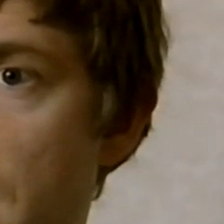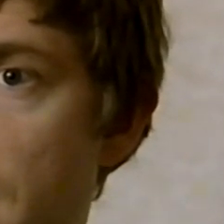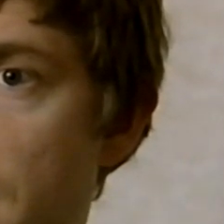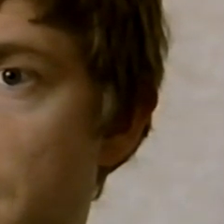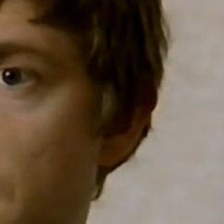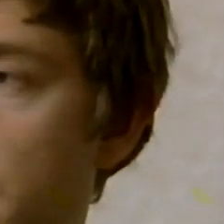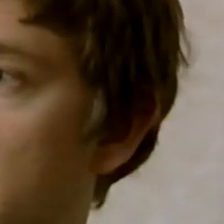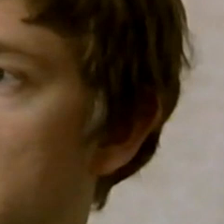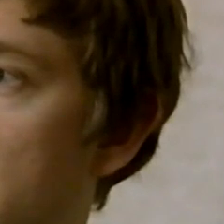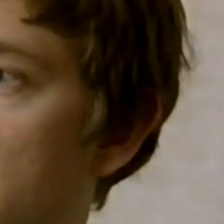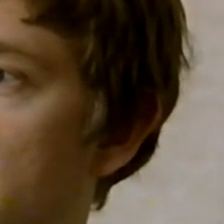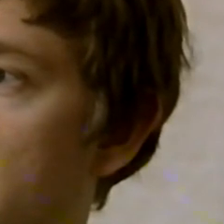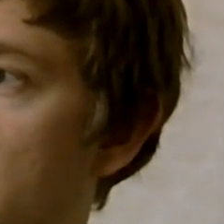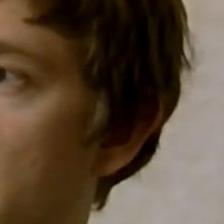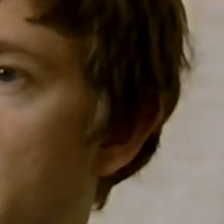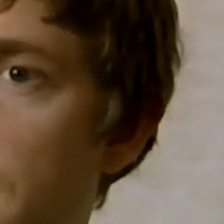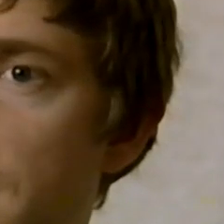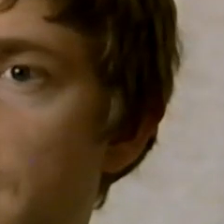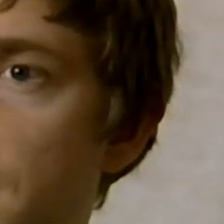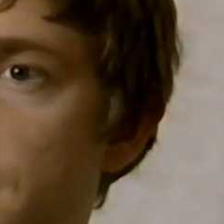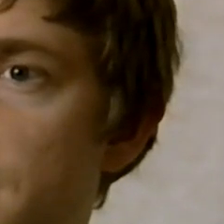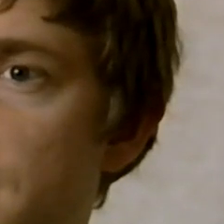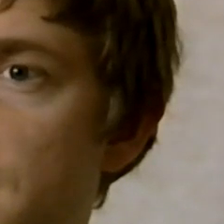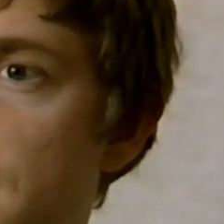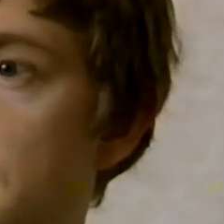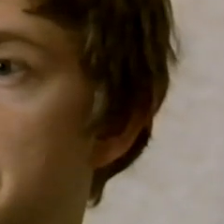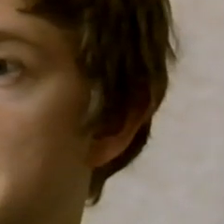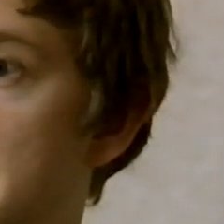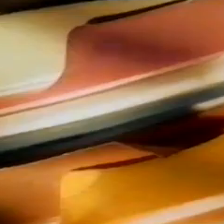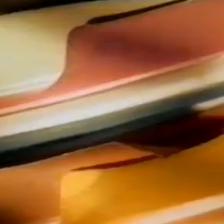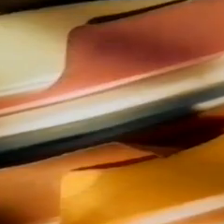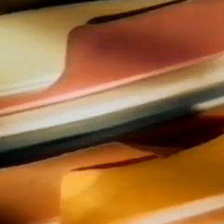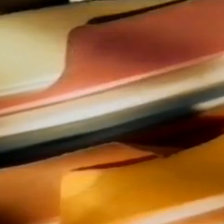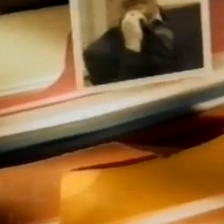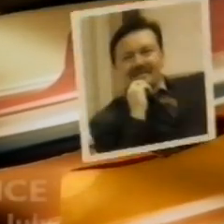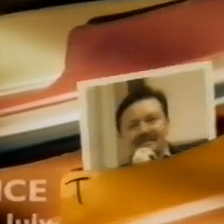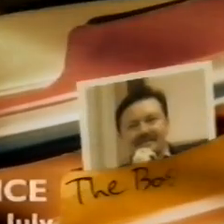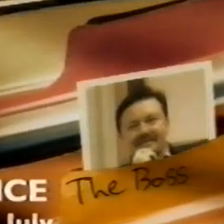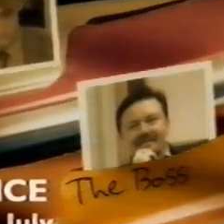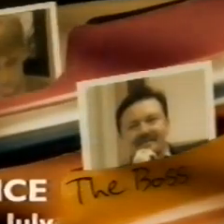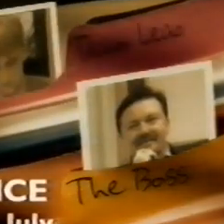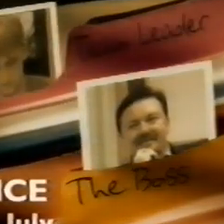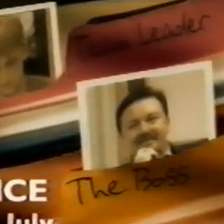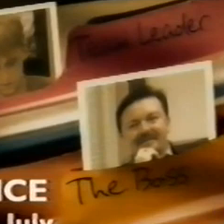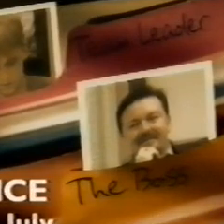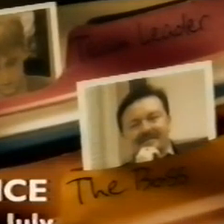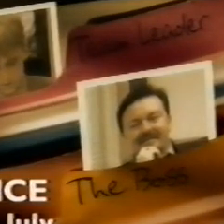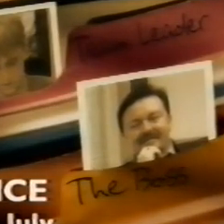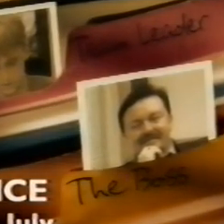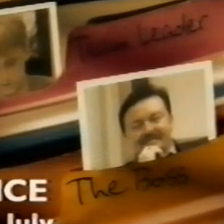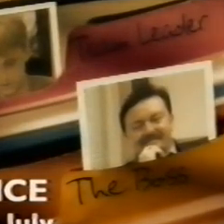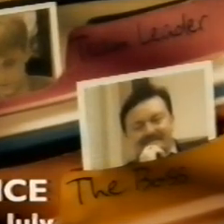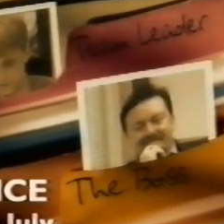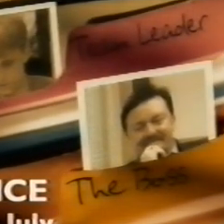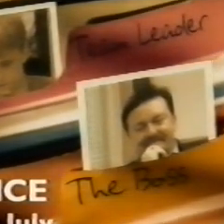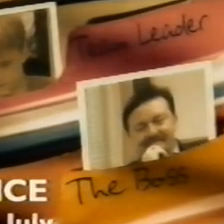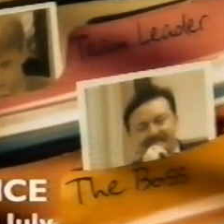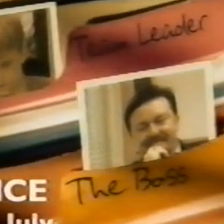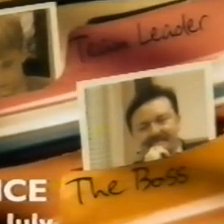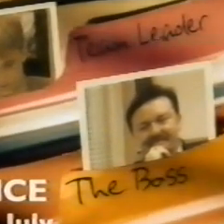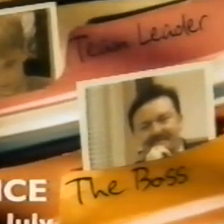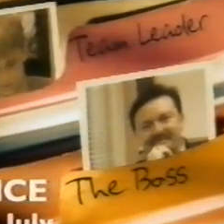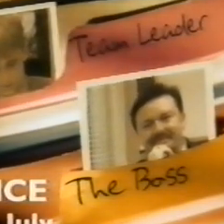And I'm boring myself talking about it. The Office, brand new comedy from Monday, July